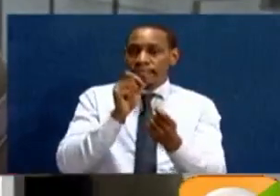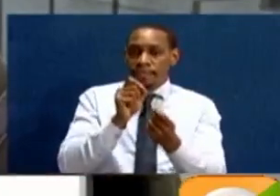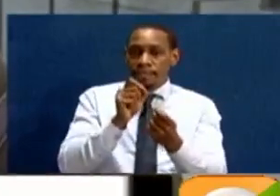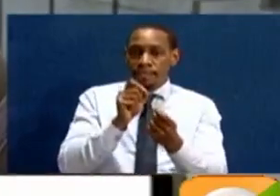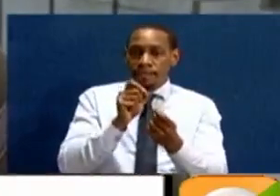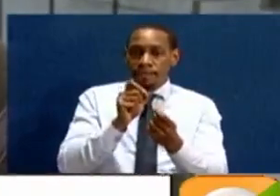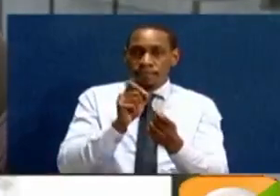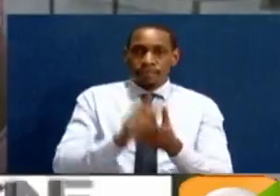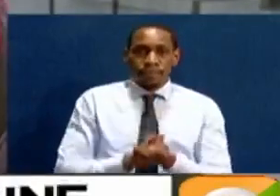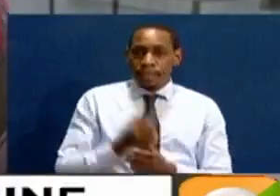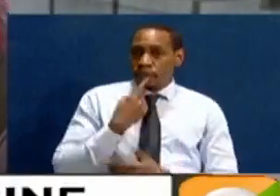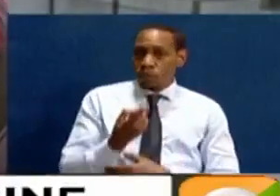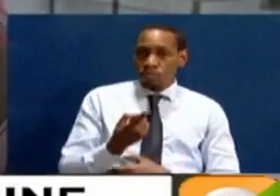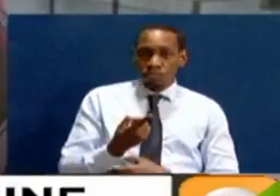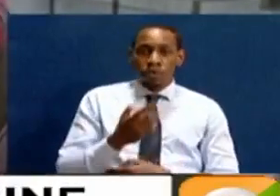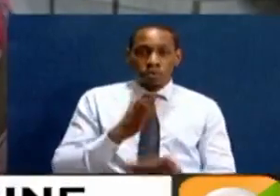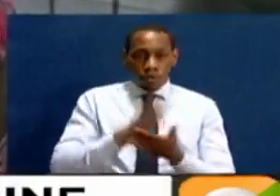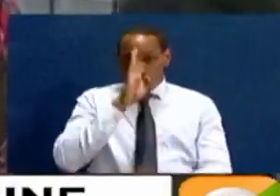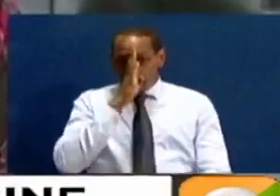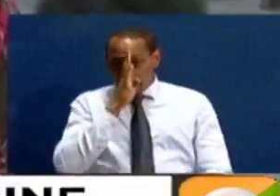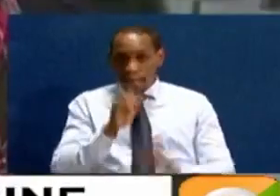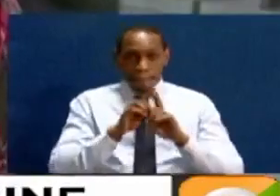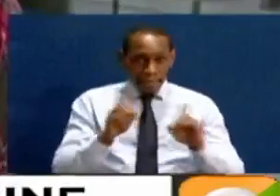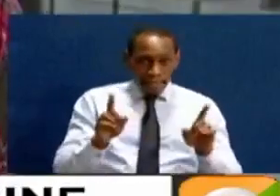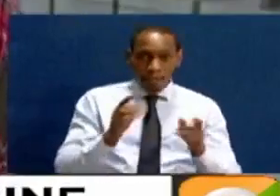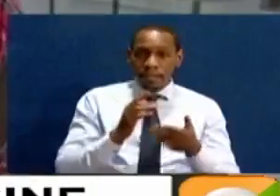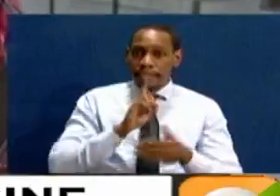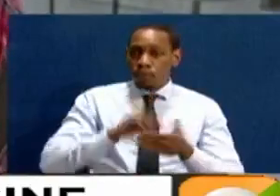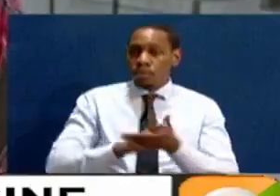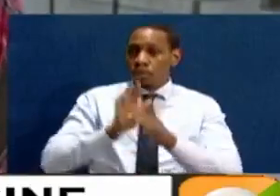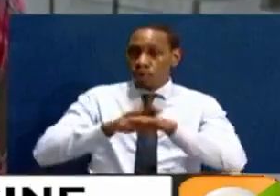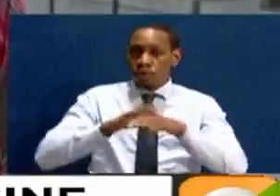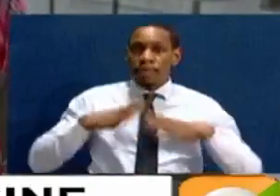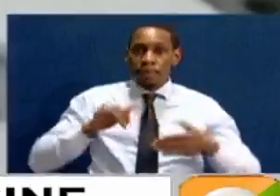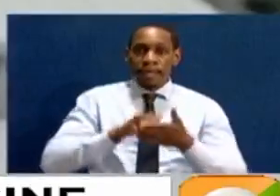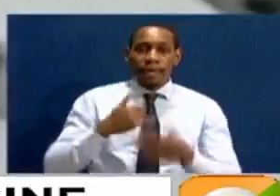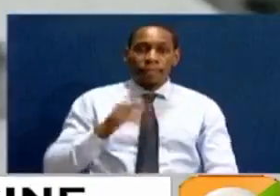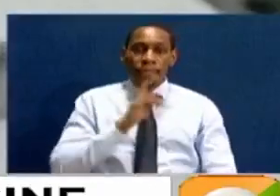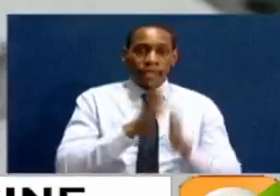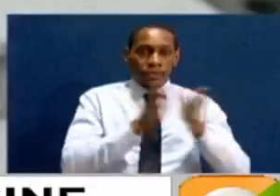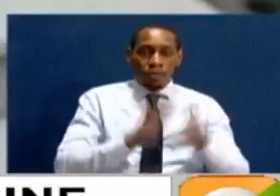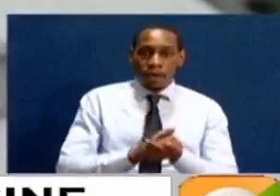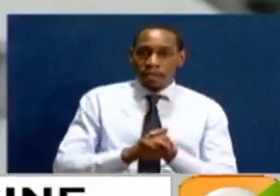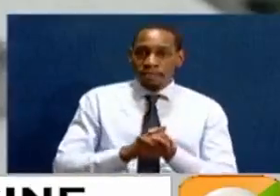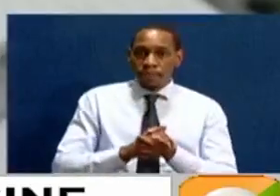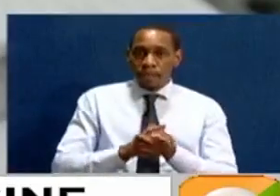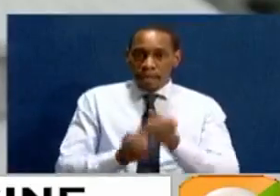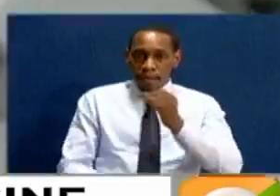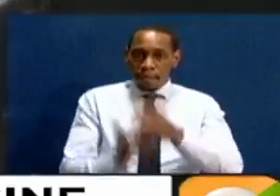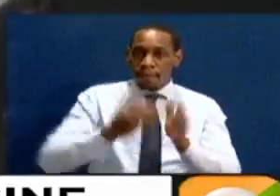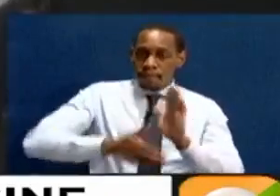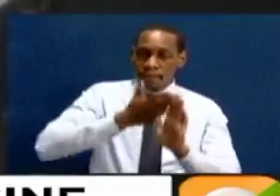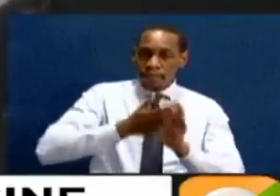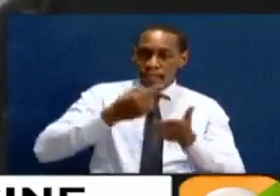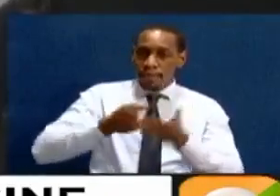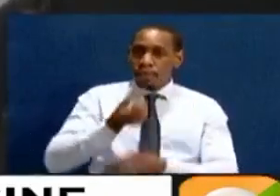the main public, so I'm not sure about it, but obviously it's great for people who really are at such a high risk. The speed of development approval of the